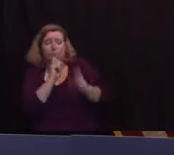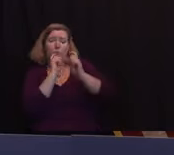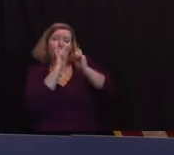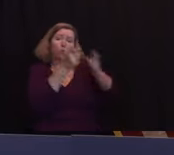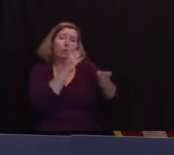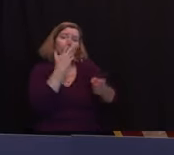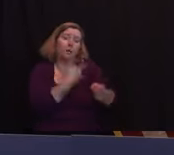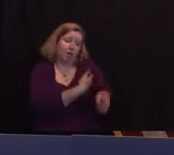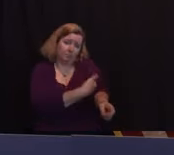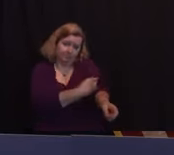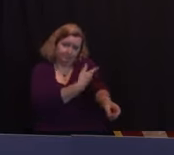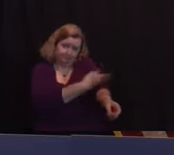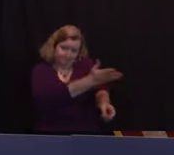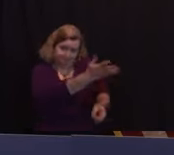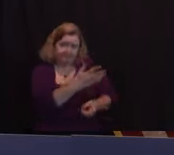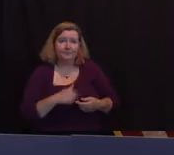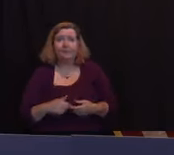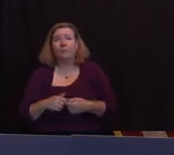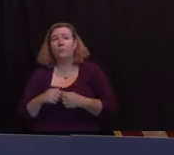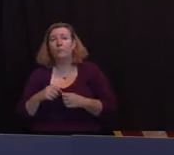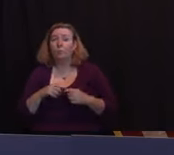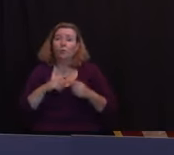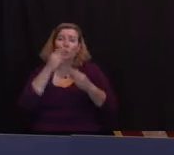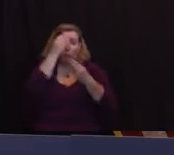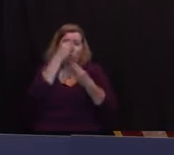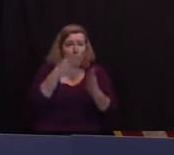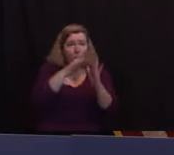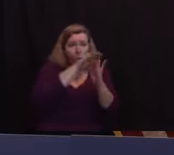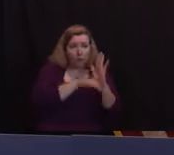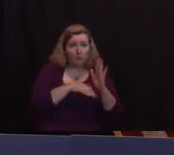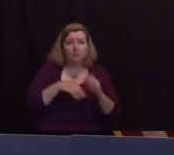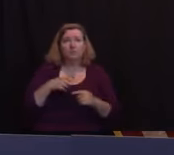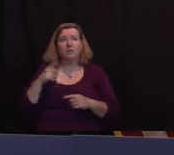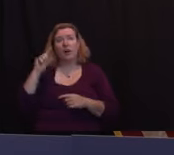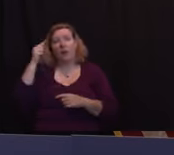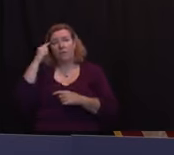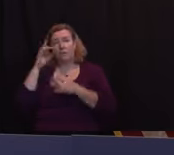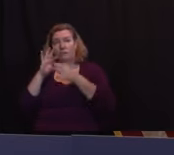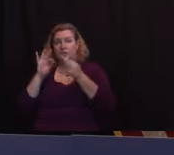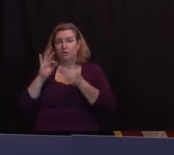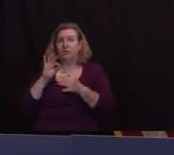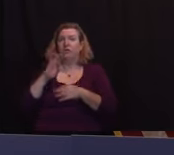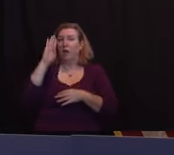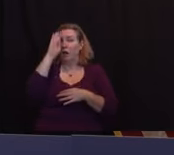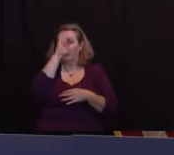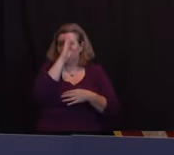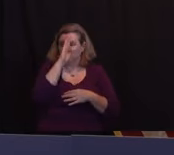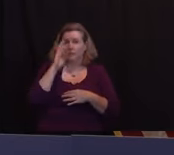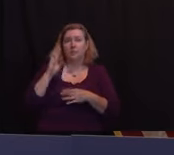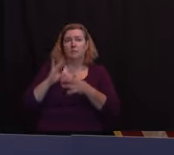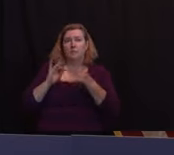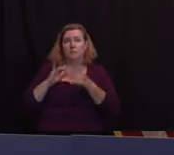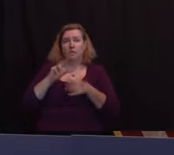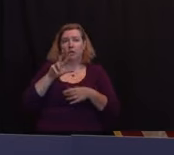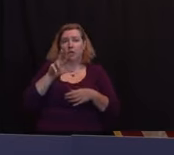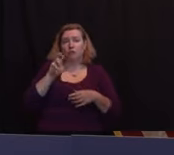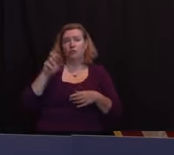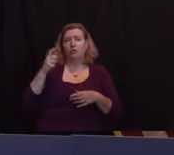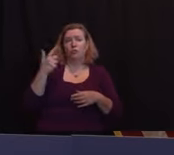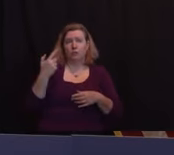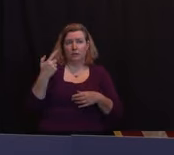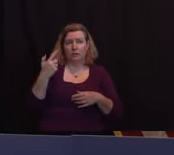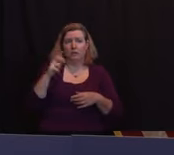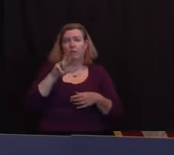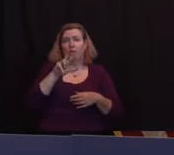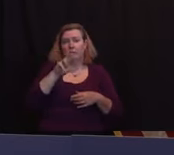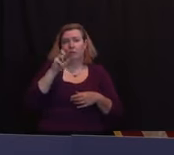Moving on to my daily report, as the governor shared, our hospitals reported a low of 331 hospitalizations